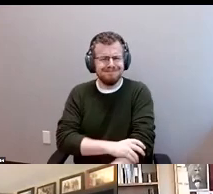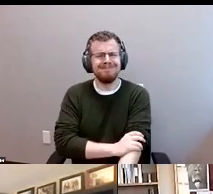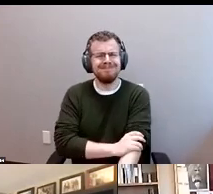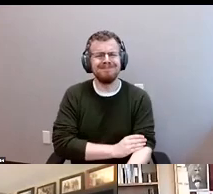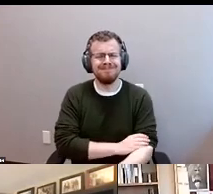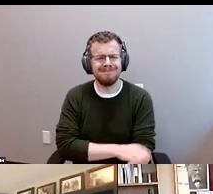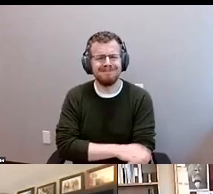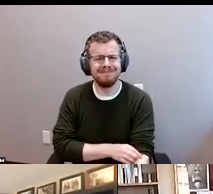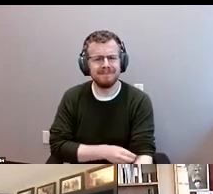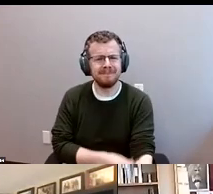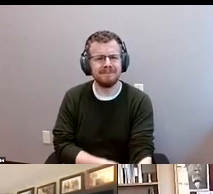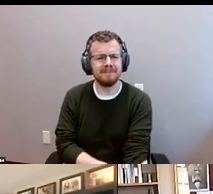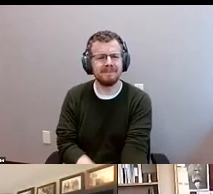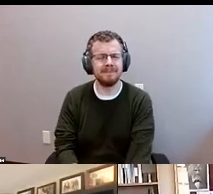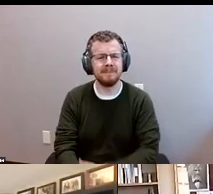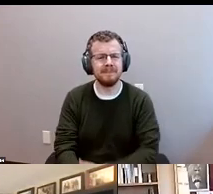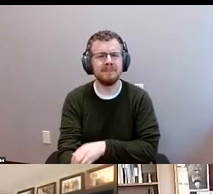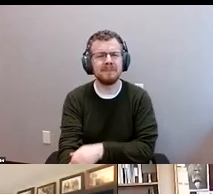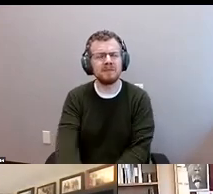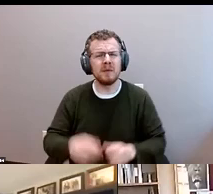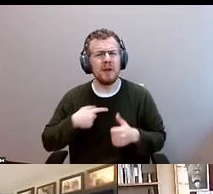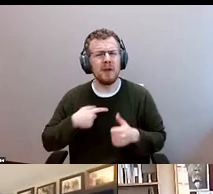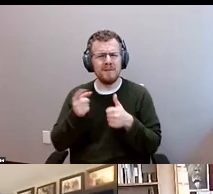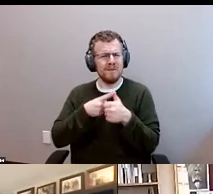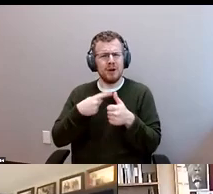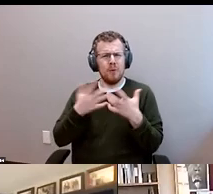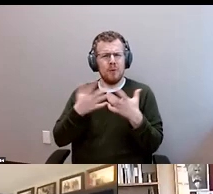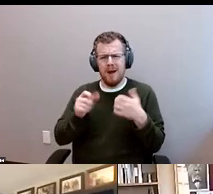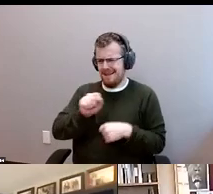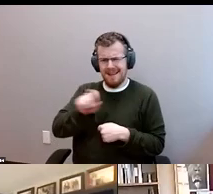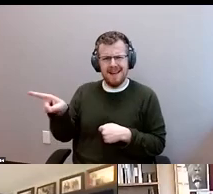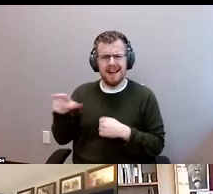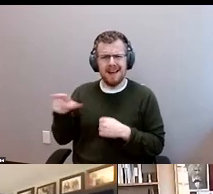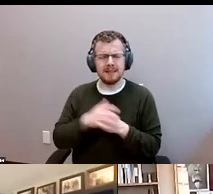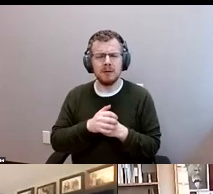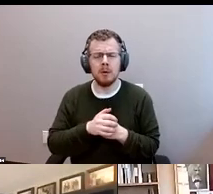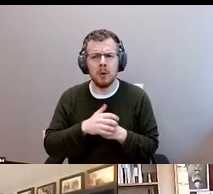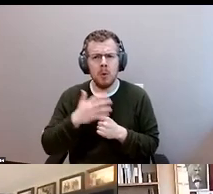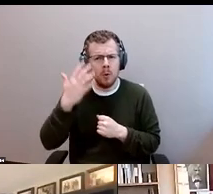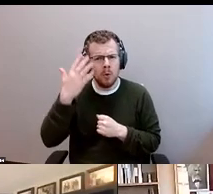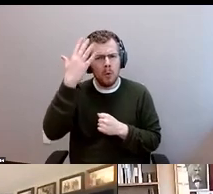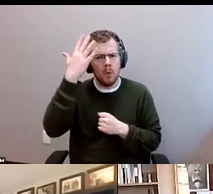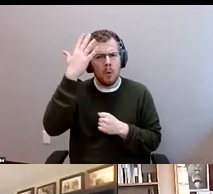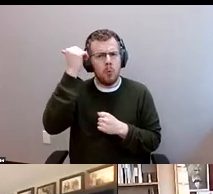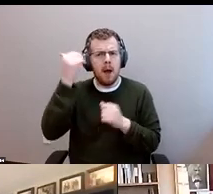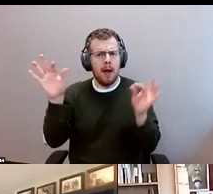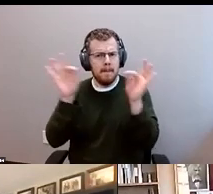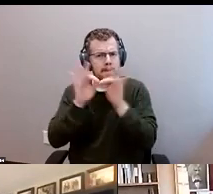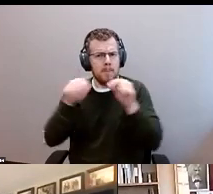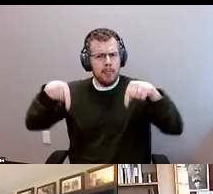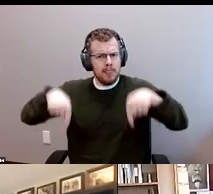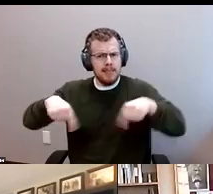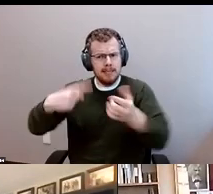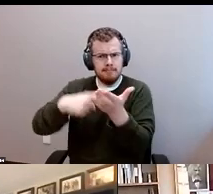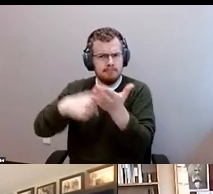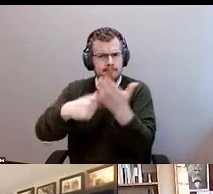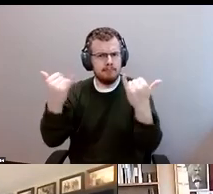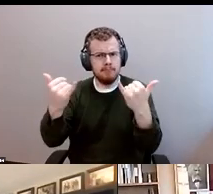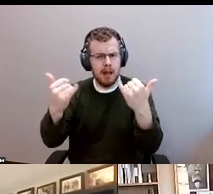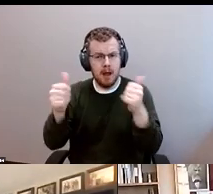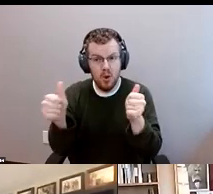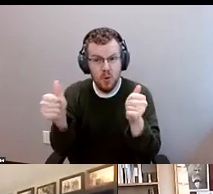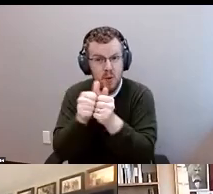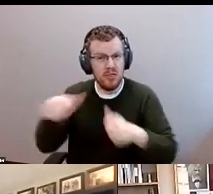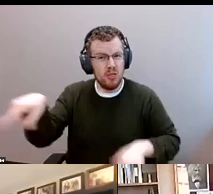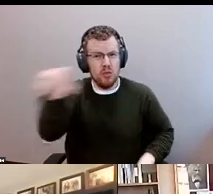So I want to start just by asking, why do you think it's important that we have this conversation now with the people on this